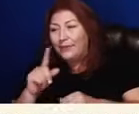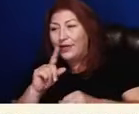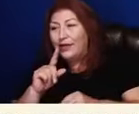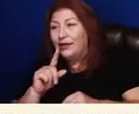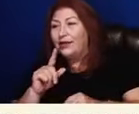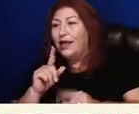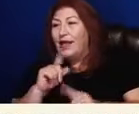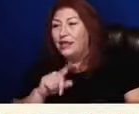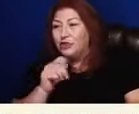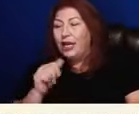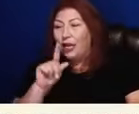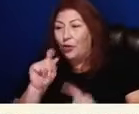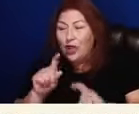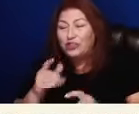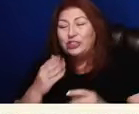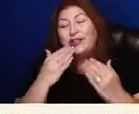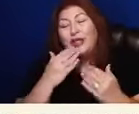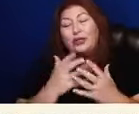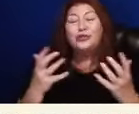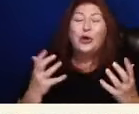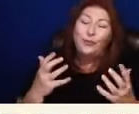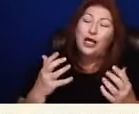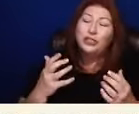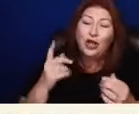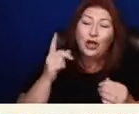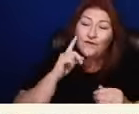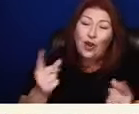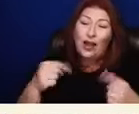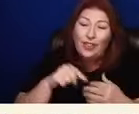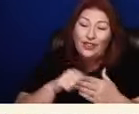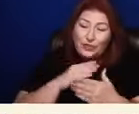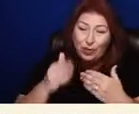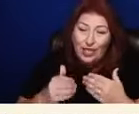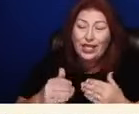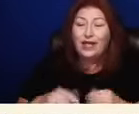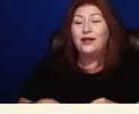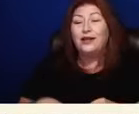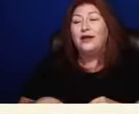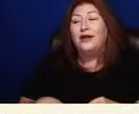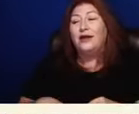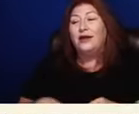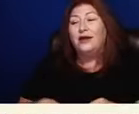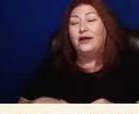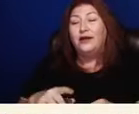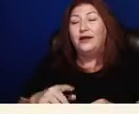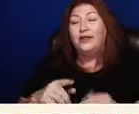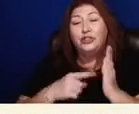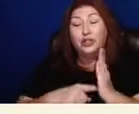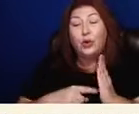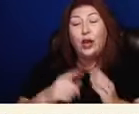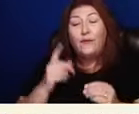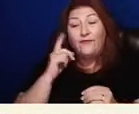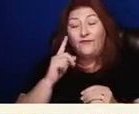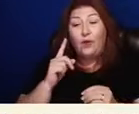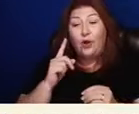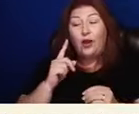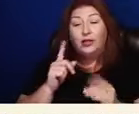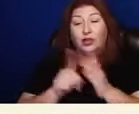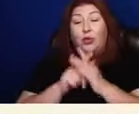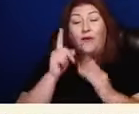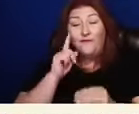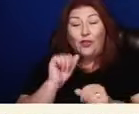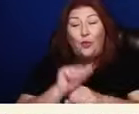So thank you so much for showing up this weekend, for showing up for yourself, for the work that you have already been doing